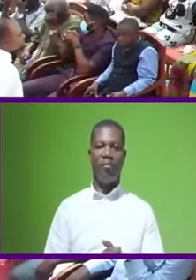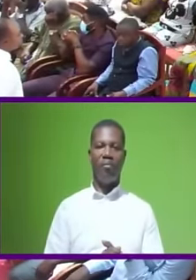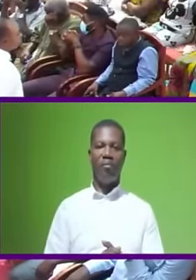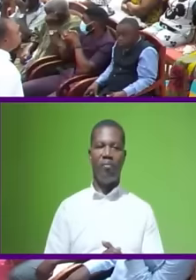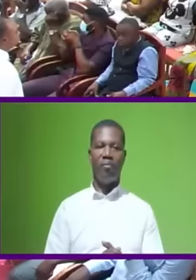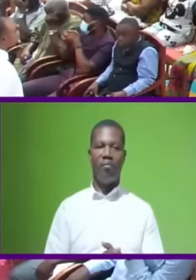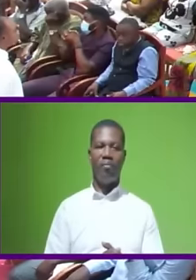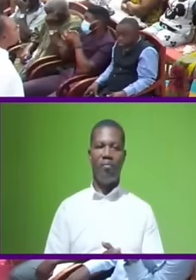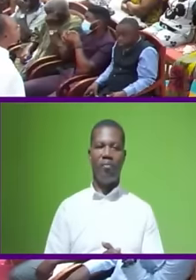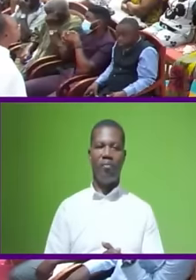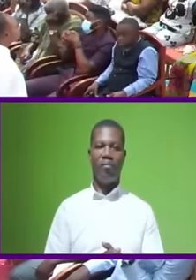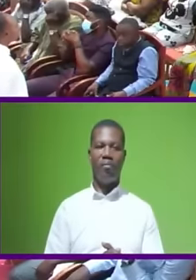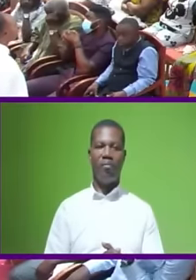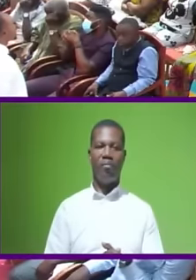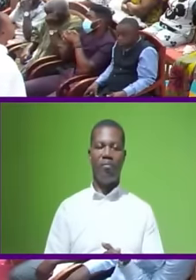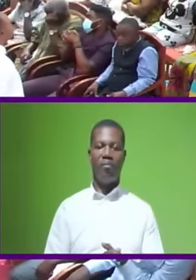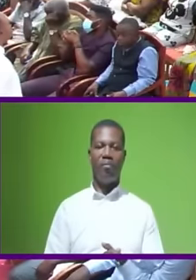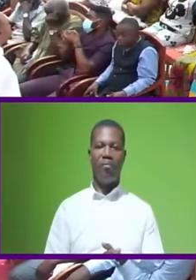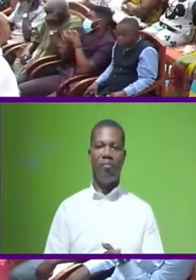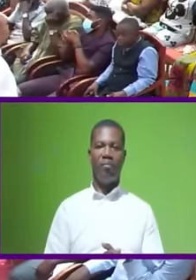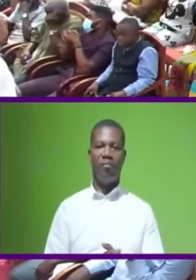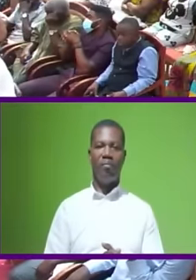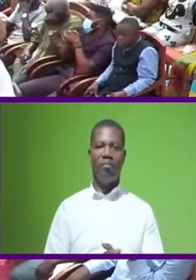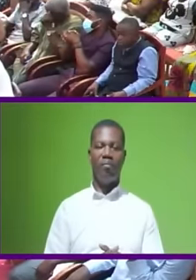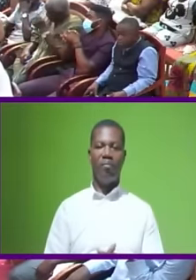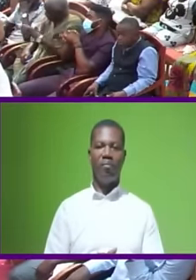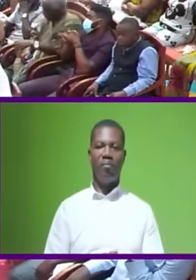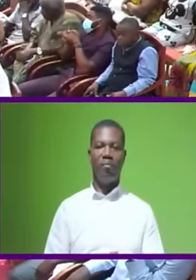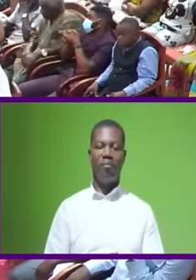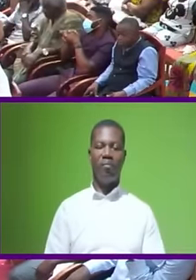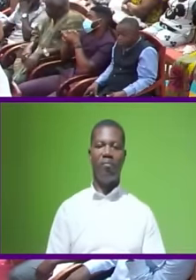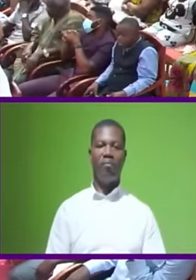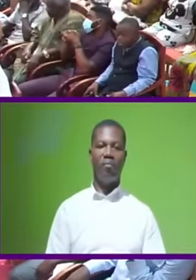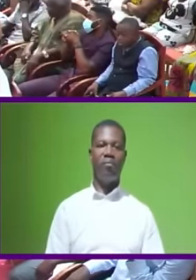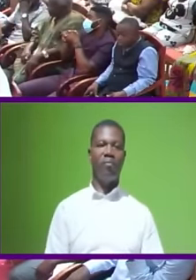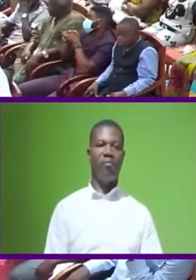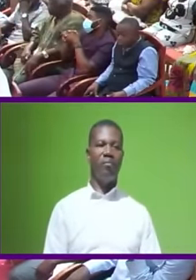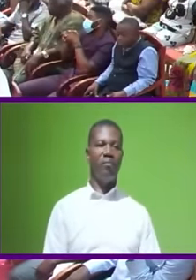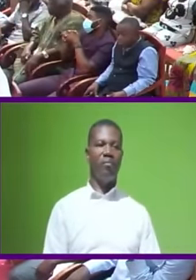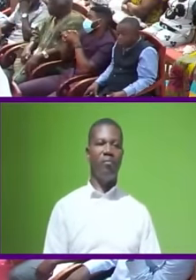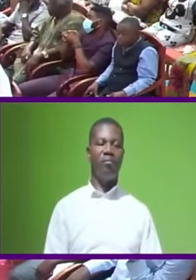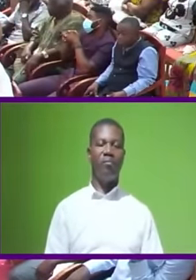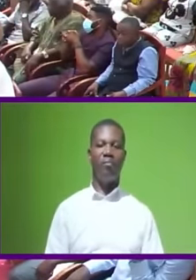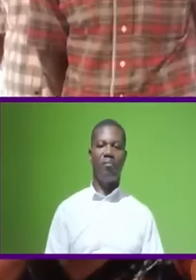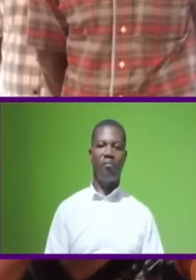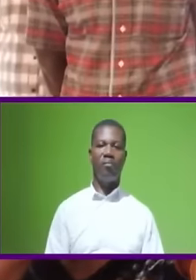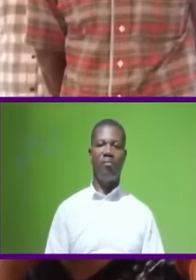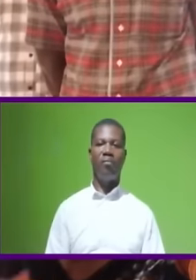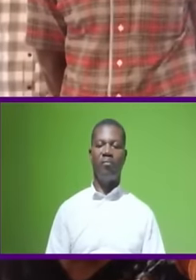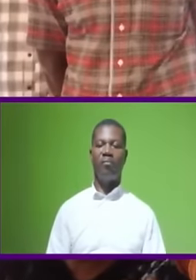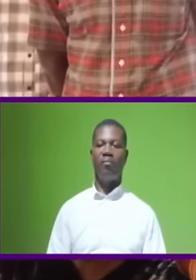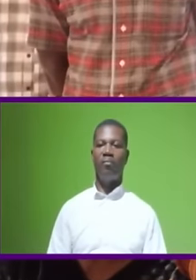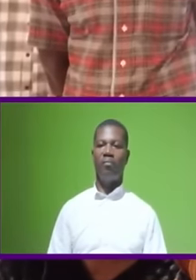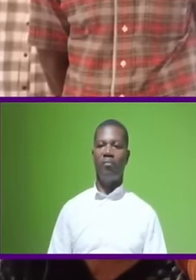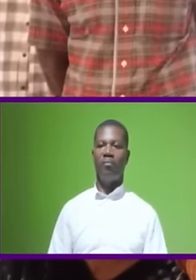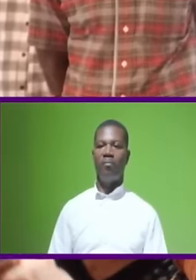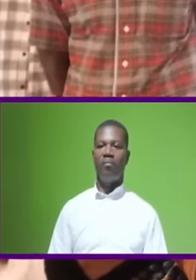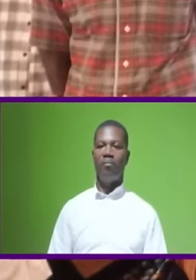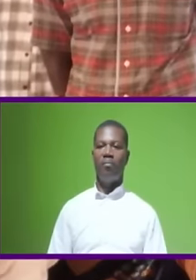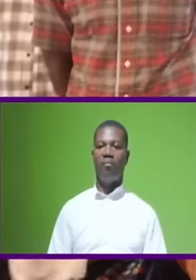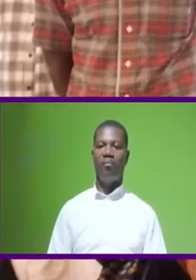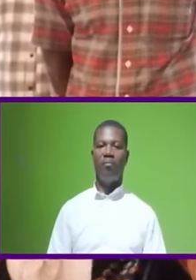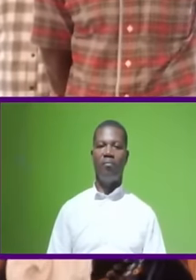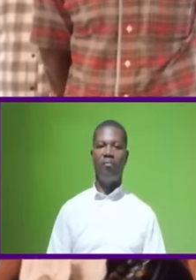out, pay huge sum as offering or sacrifice, and then you also go and testify that he is a very